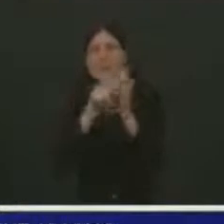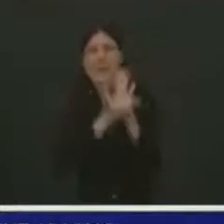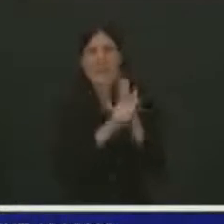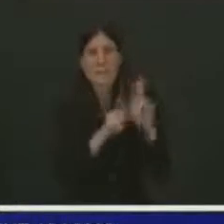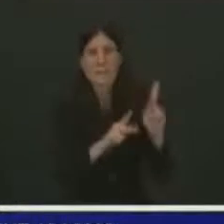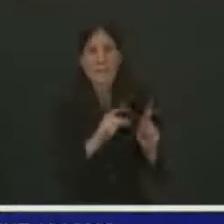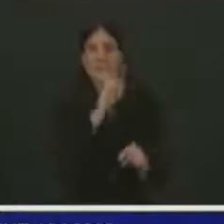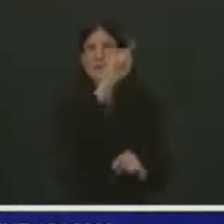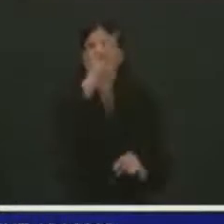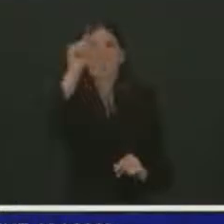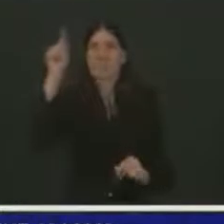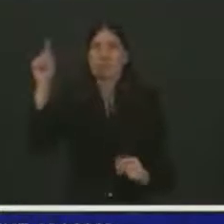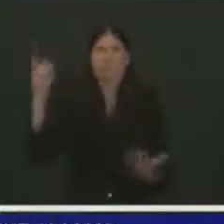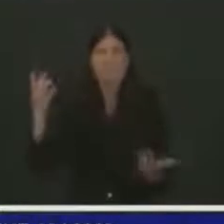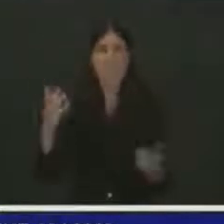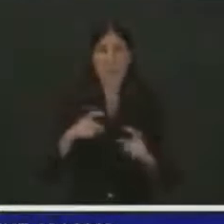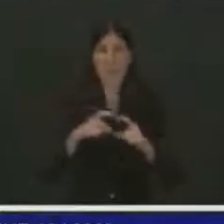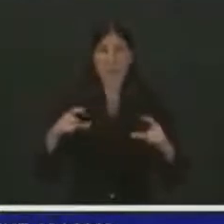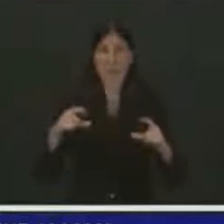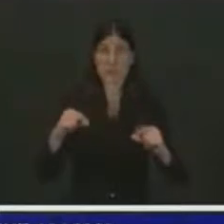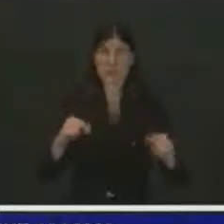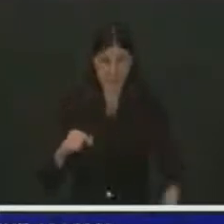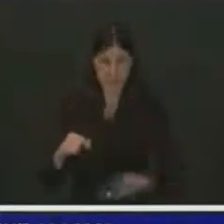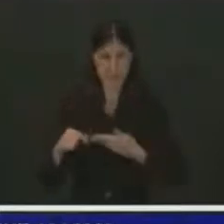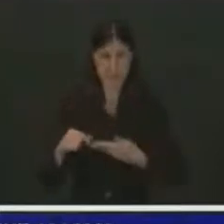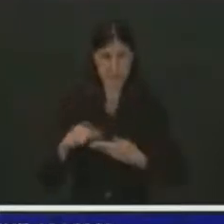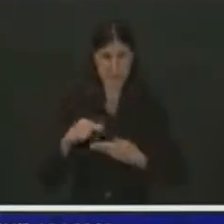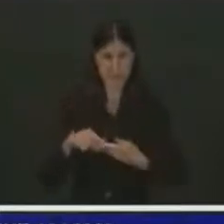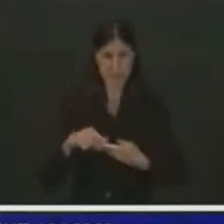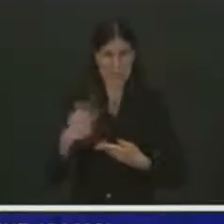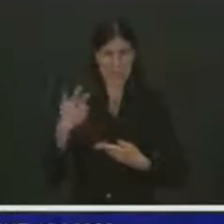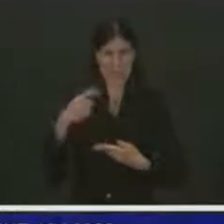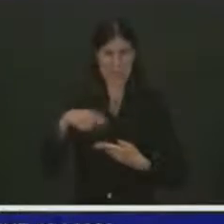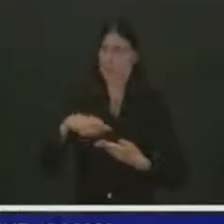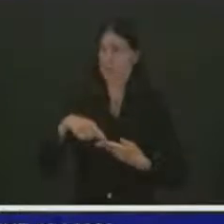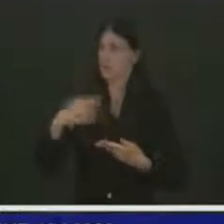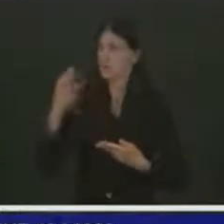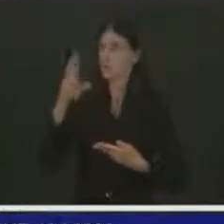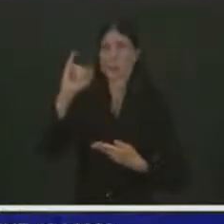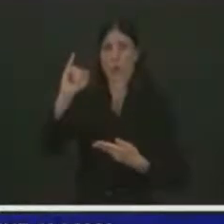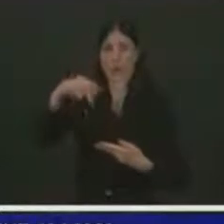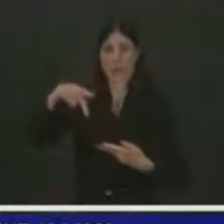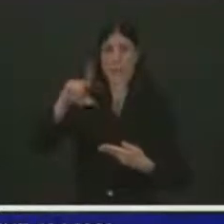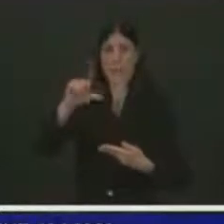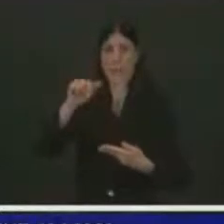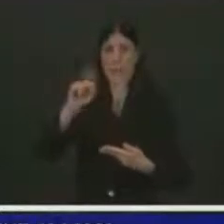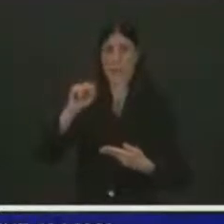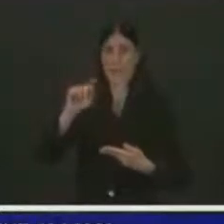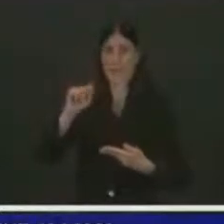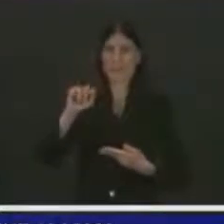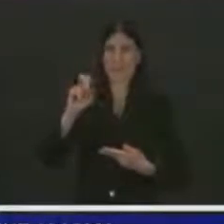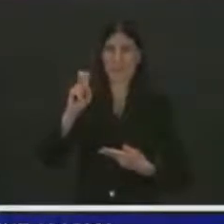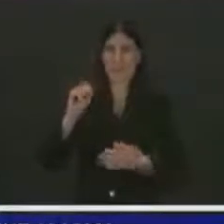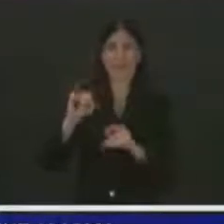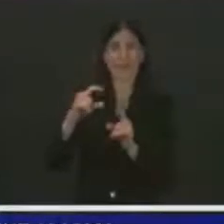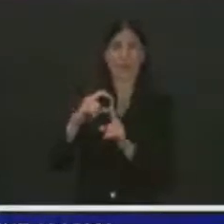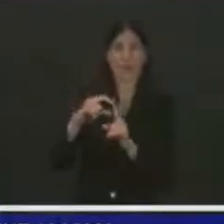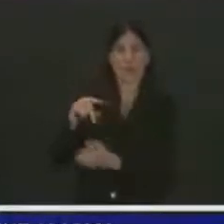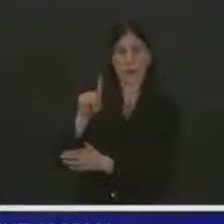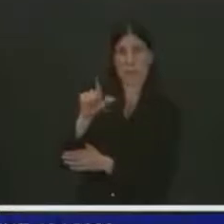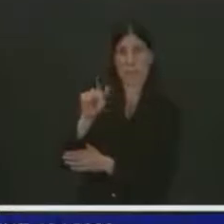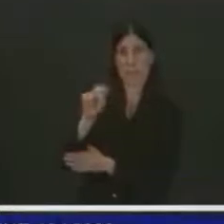Every time you get a proclamation from the state for doing a good thing, you should feel proud about it. You have to see the word